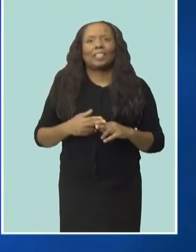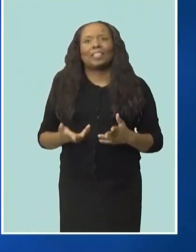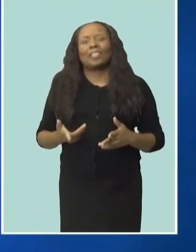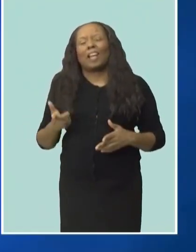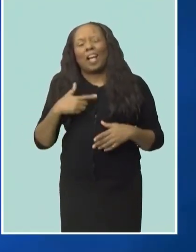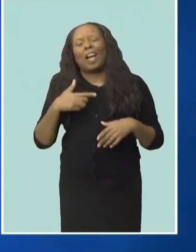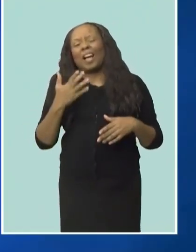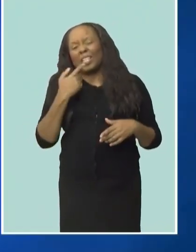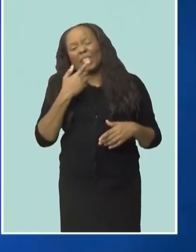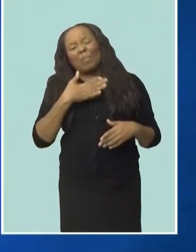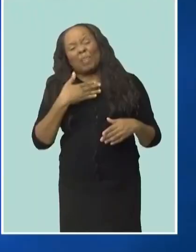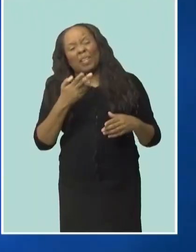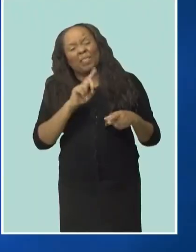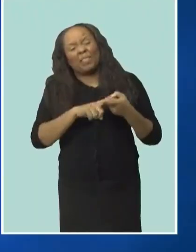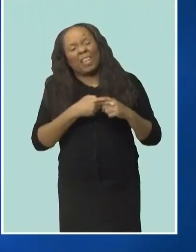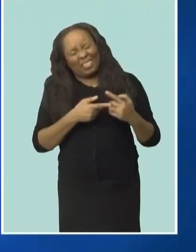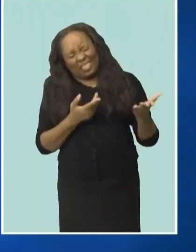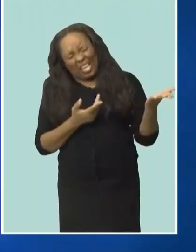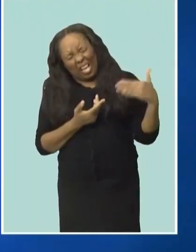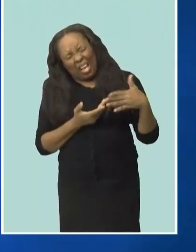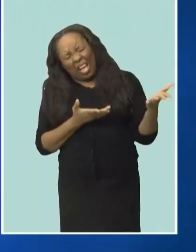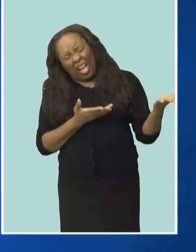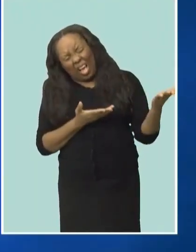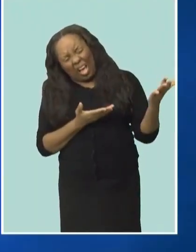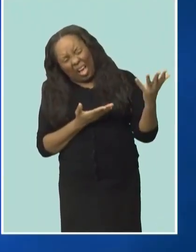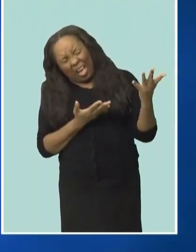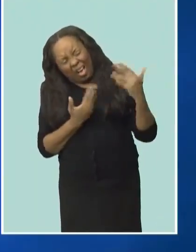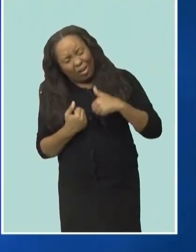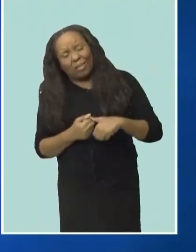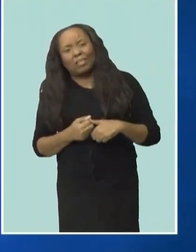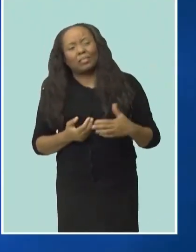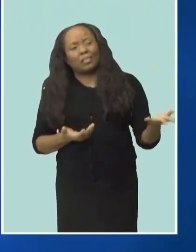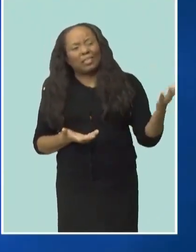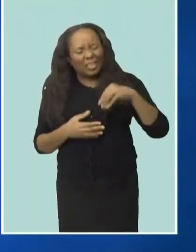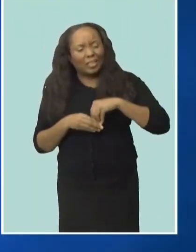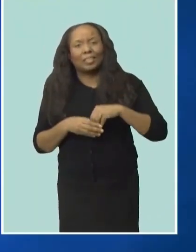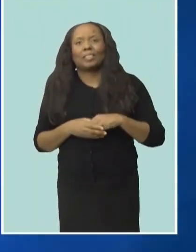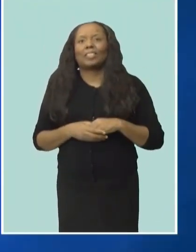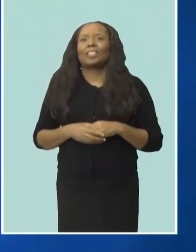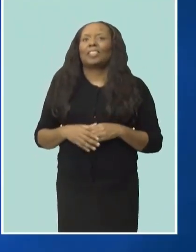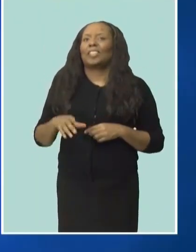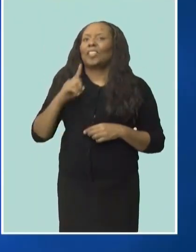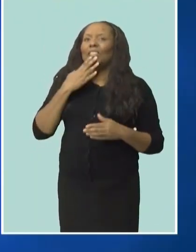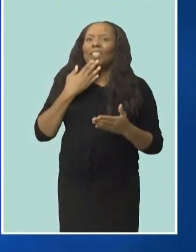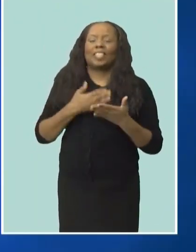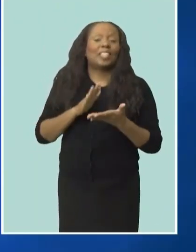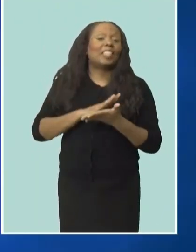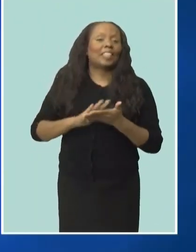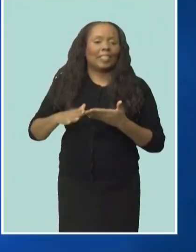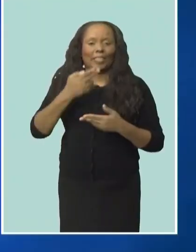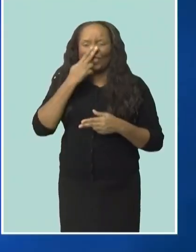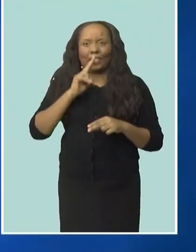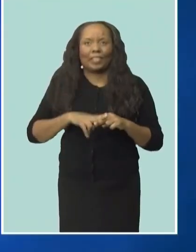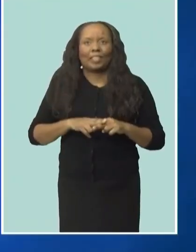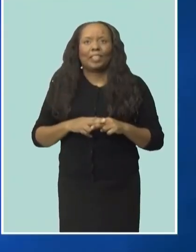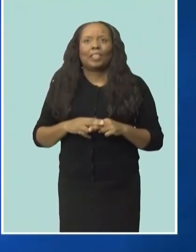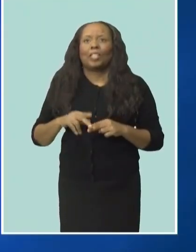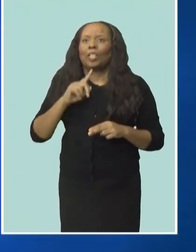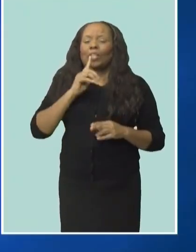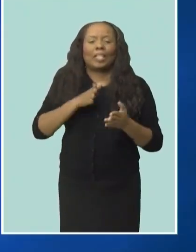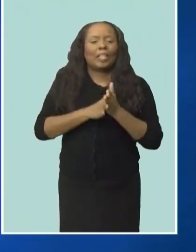into it. I tell him, let's go down here and let's have some fun in Barbados. Some clean fun, that is. Yeah. Clean. We're looking forward to have a wonderful